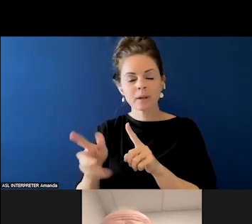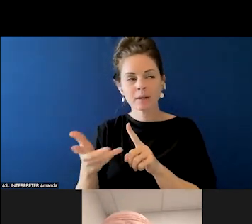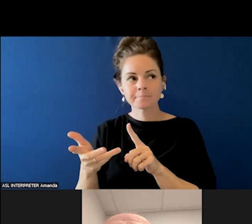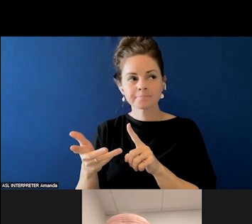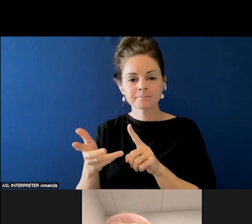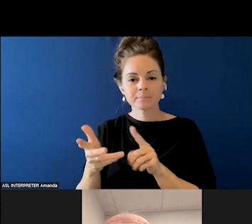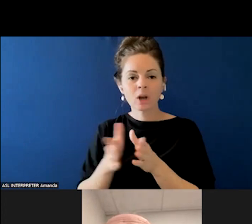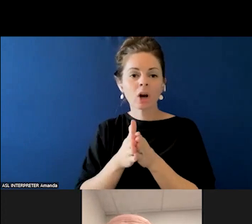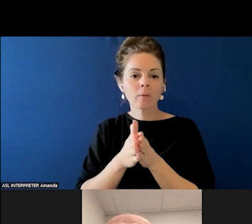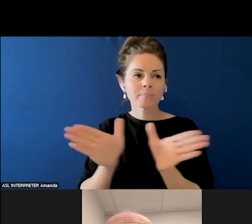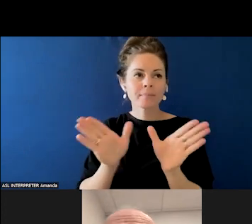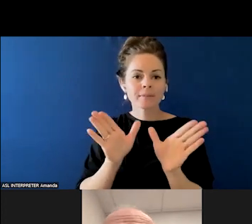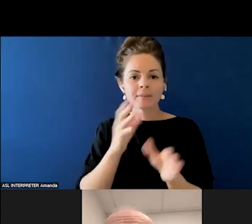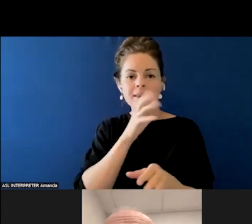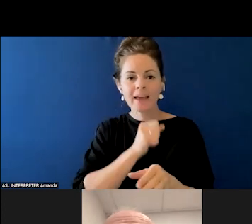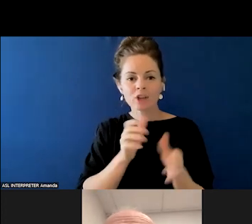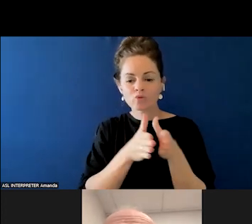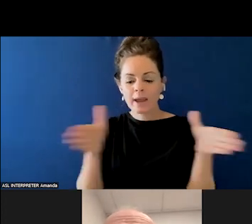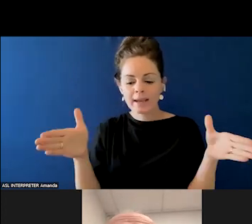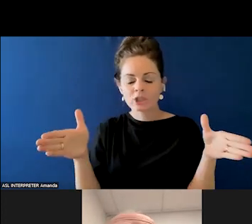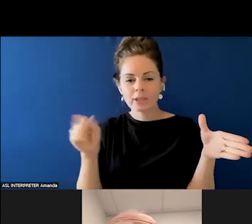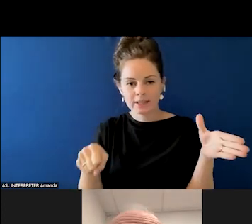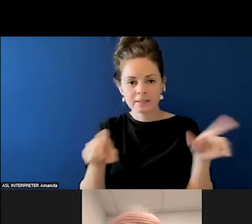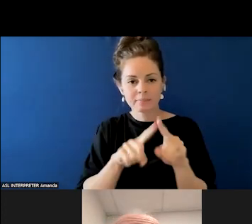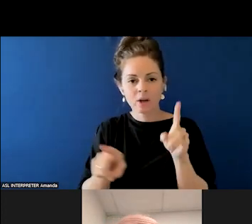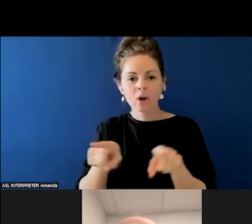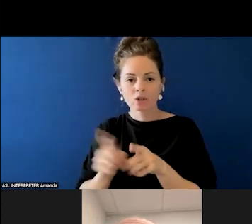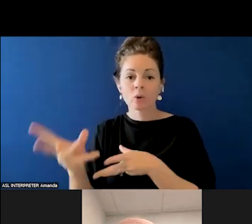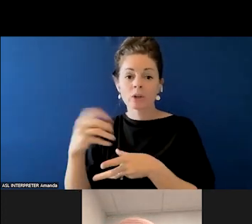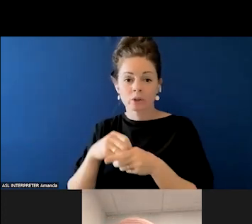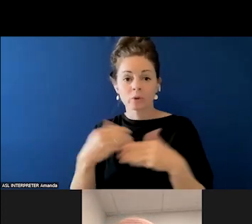across the age range, but certainly include youth.